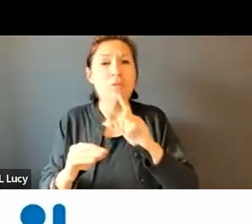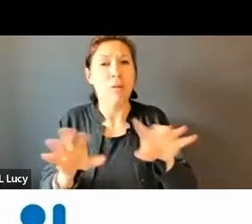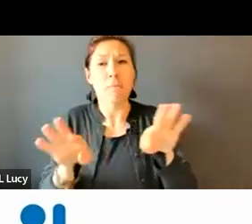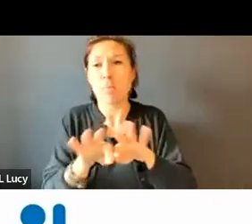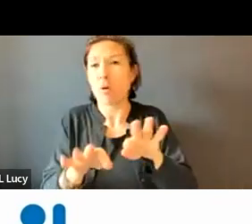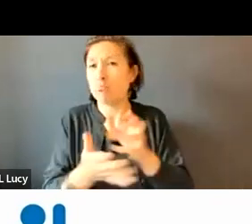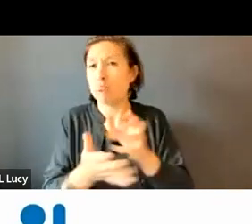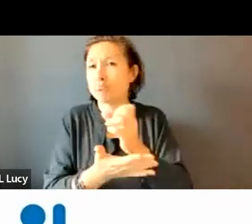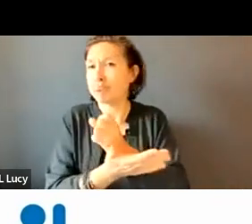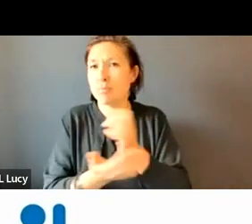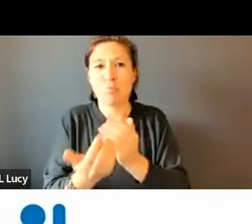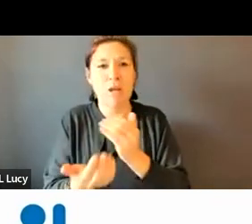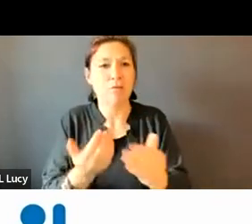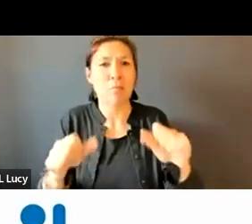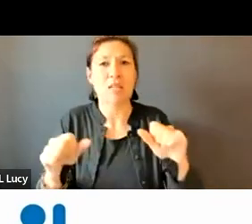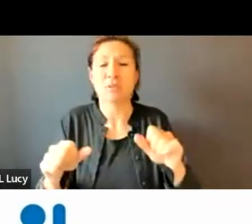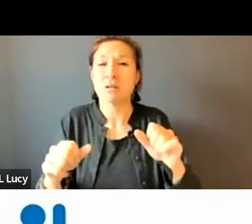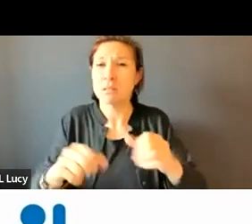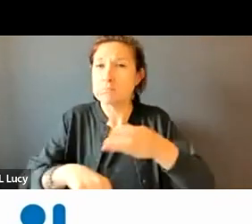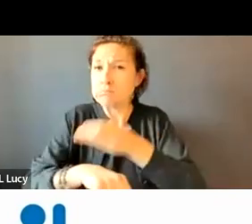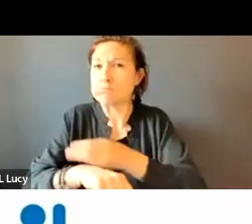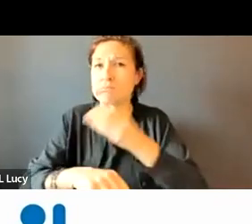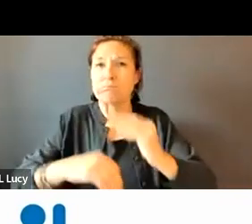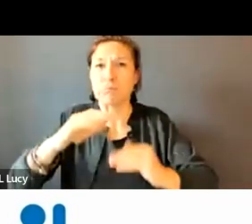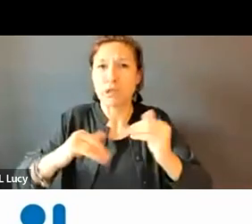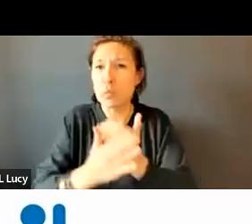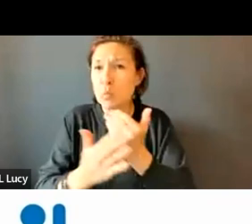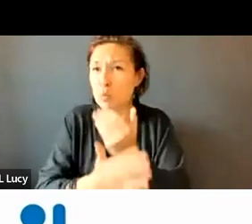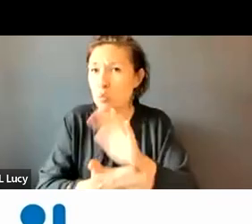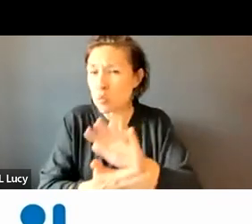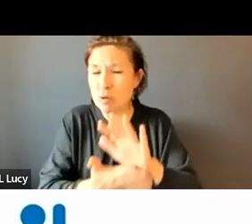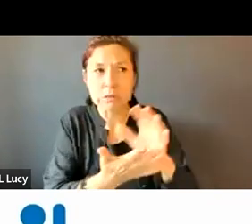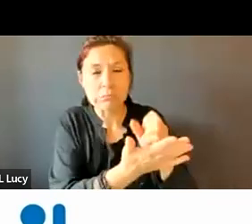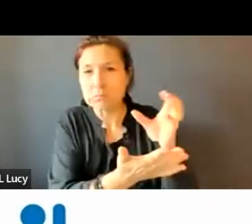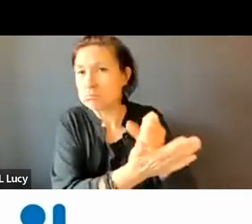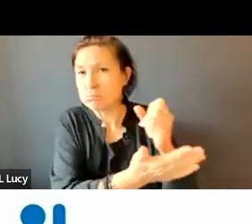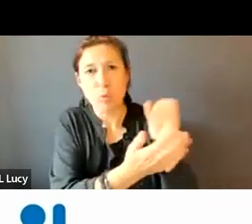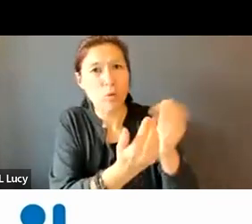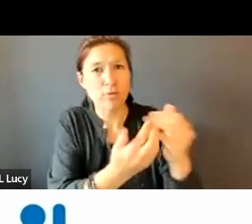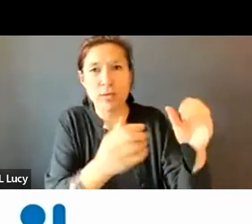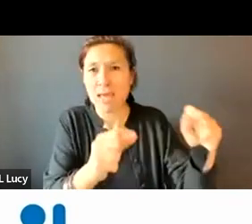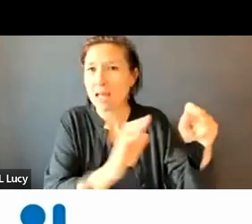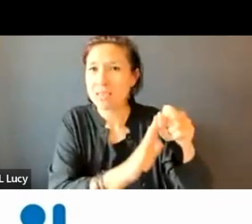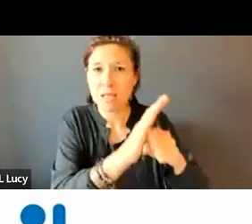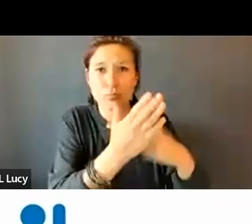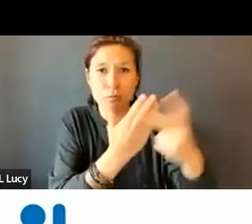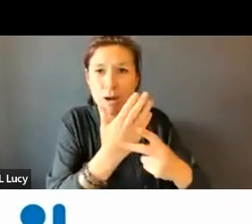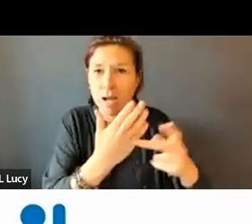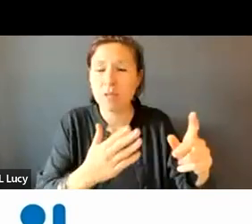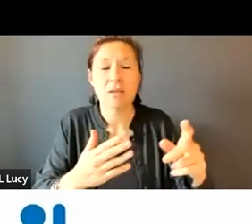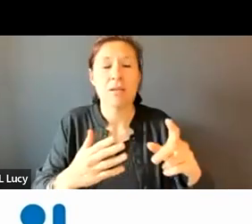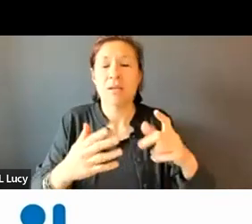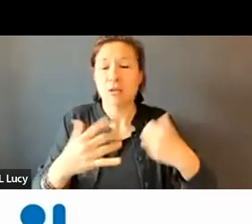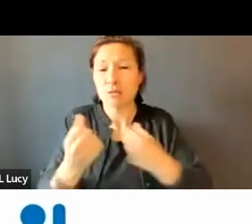at our disposal to renovate and build our new schools um you know in the vision that we have for our students and all that they